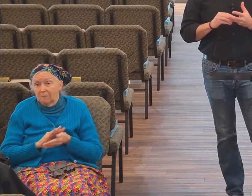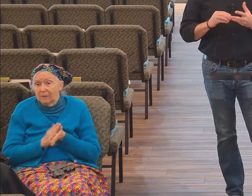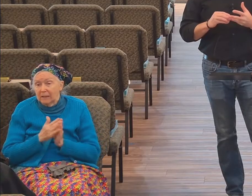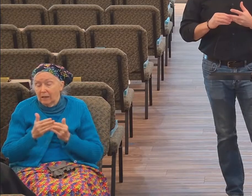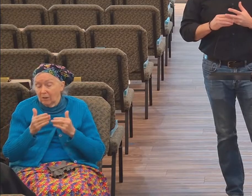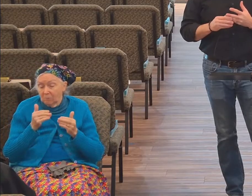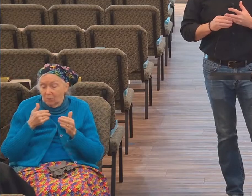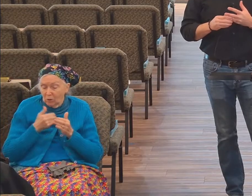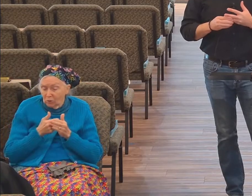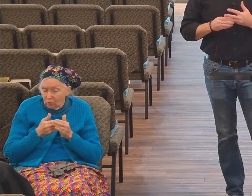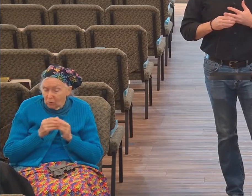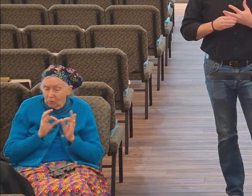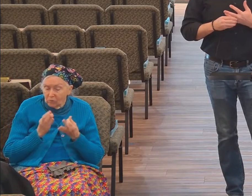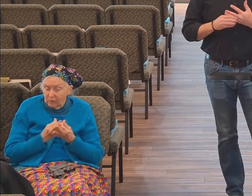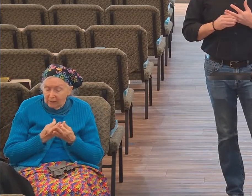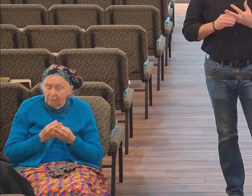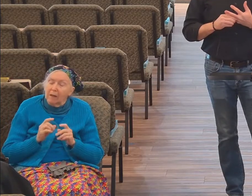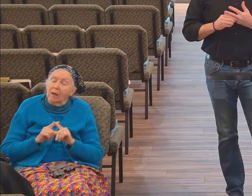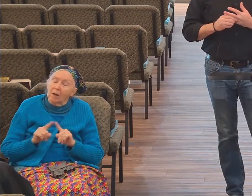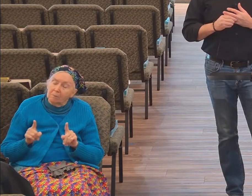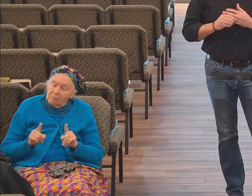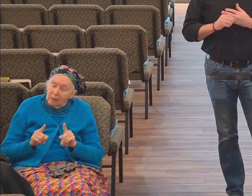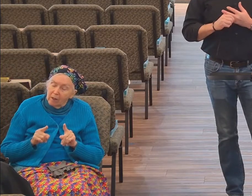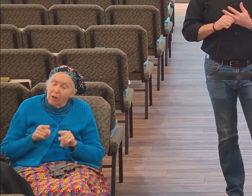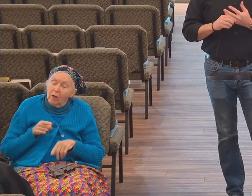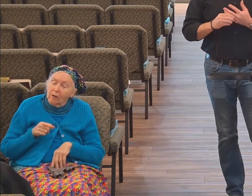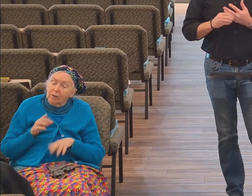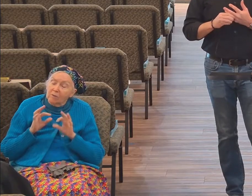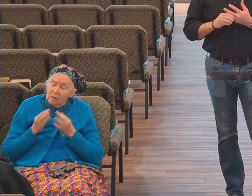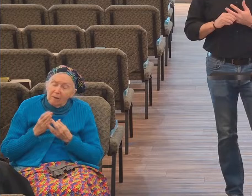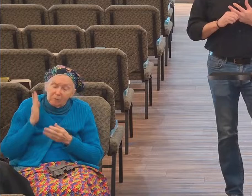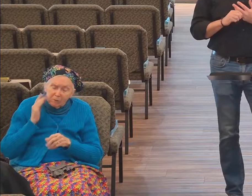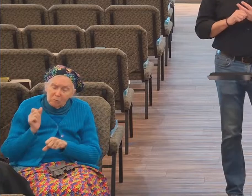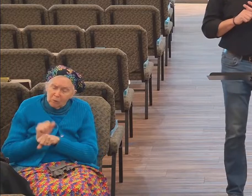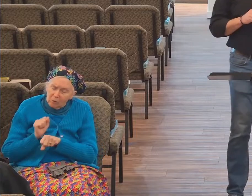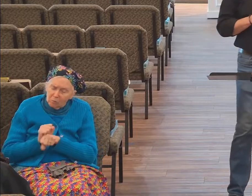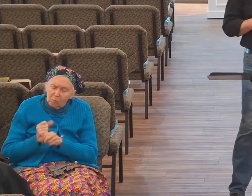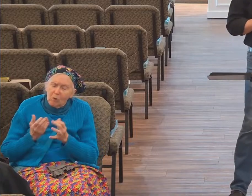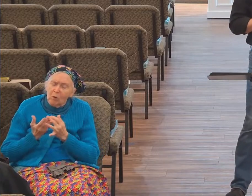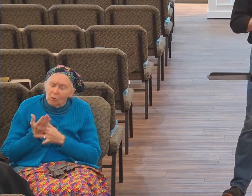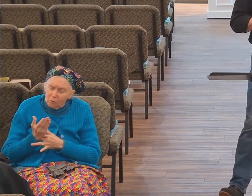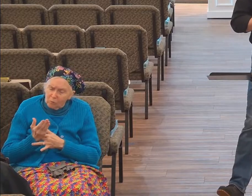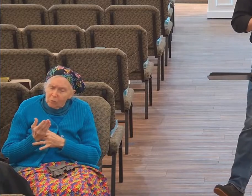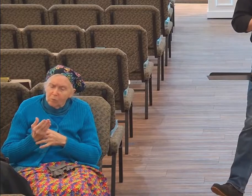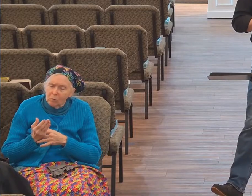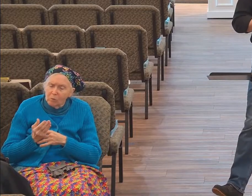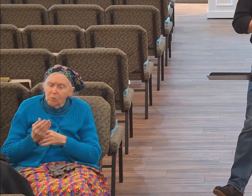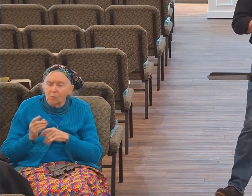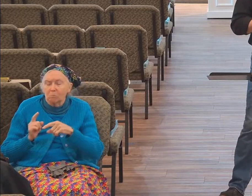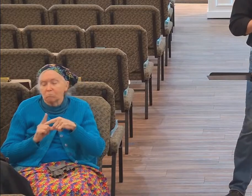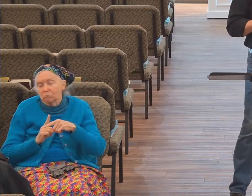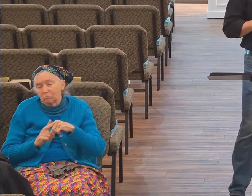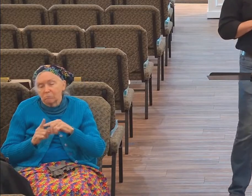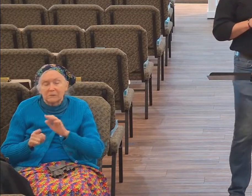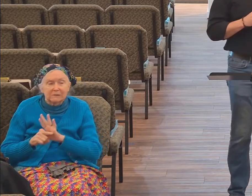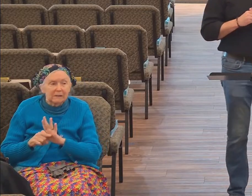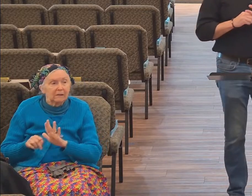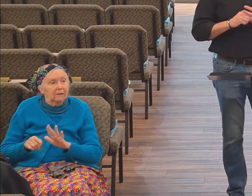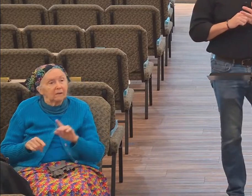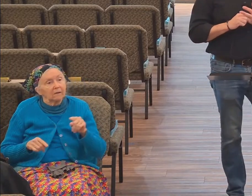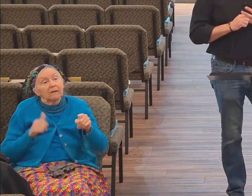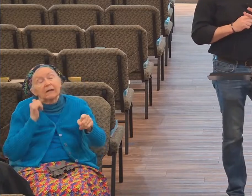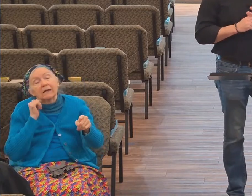but you work through those Yeah. in a family. Okay. Okay. Everyday goal.